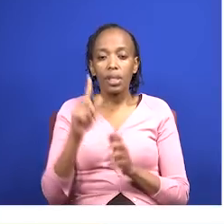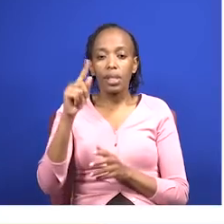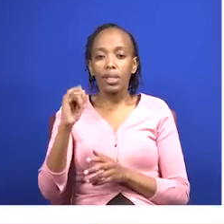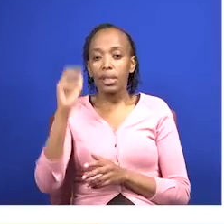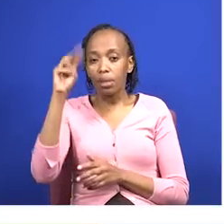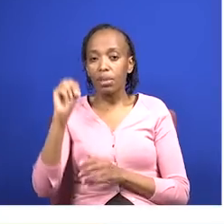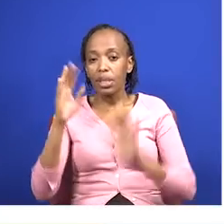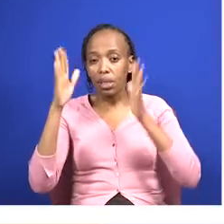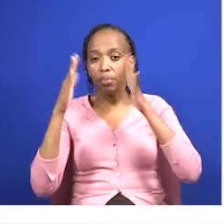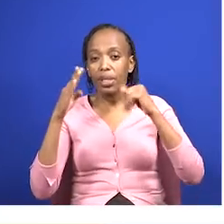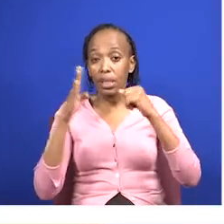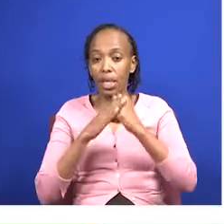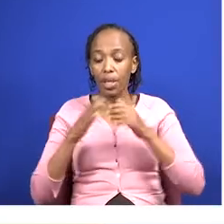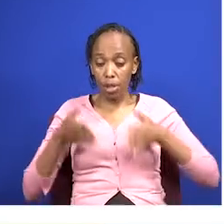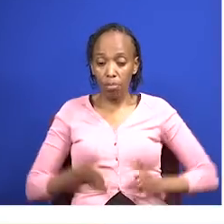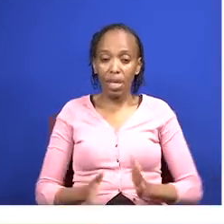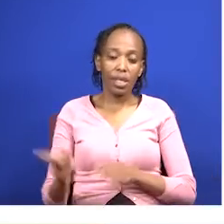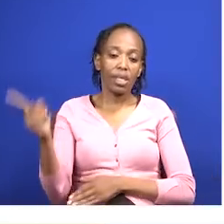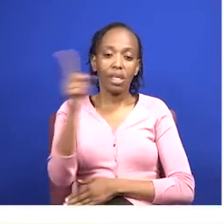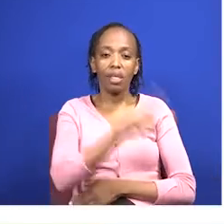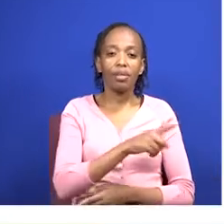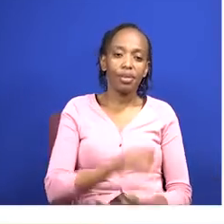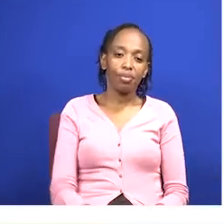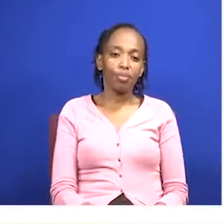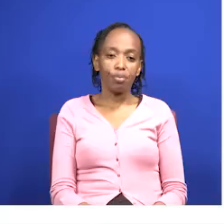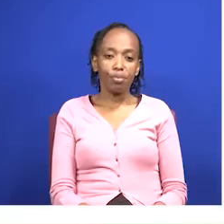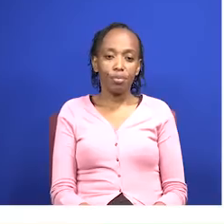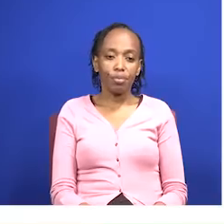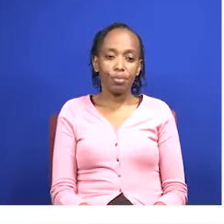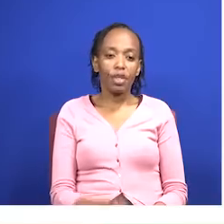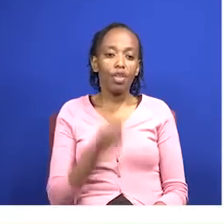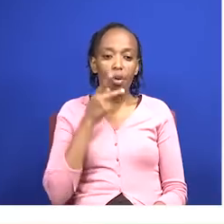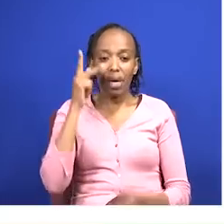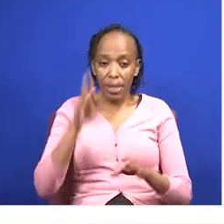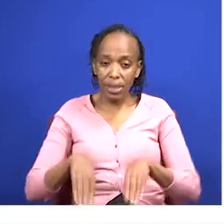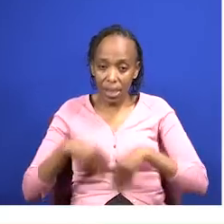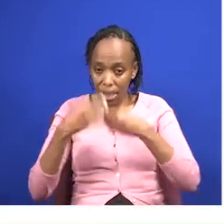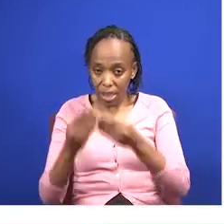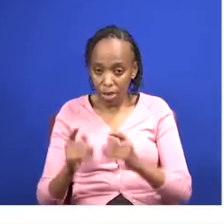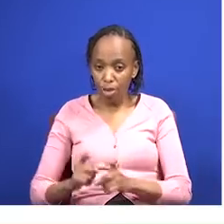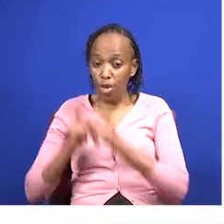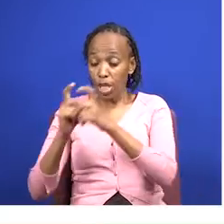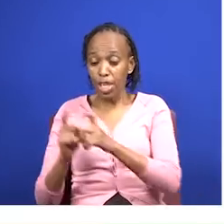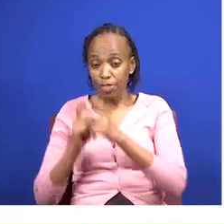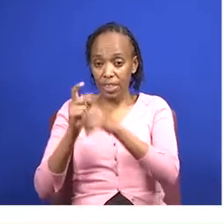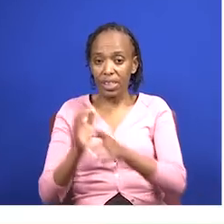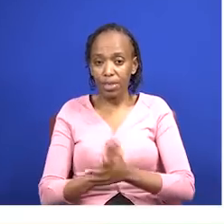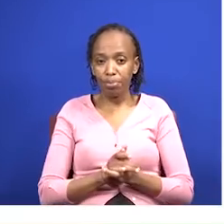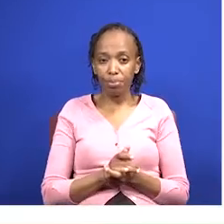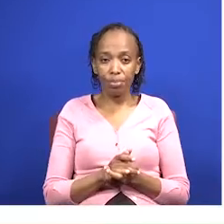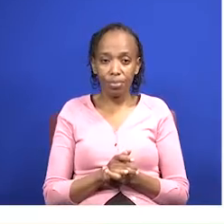Tim celebrated his 9th birthday, and his parents gave him